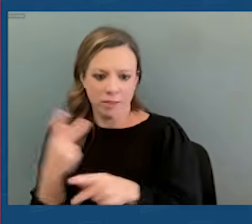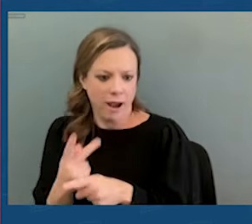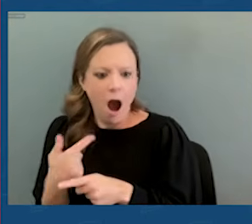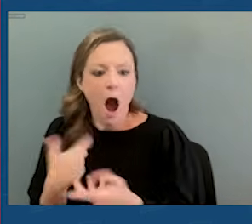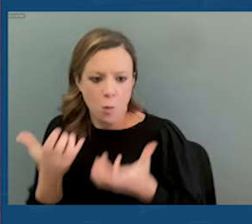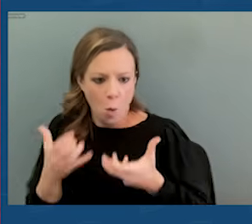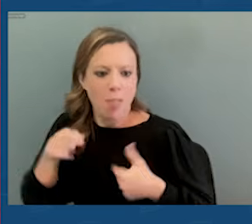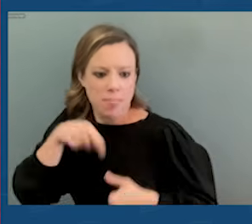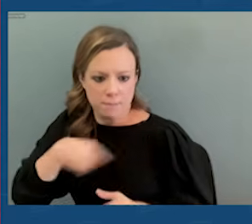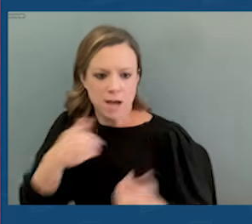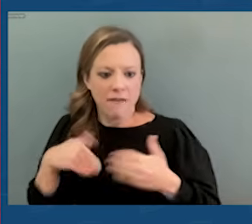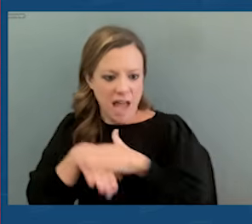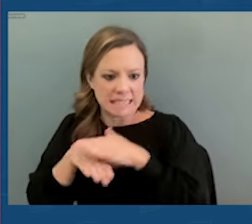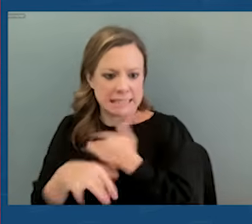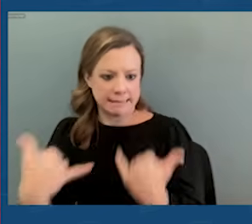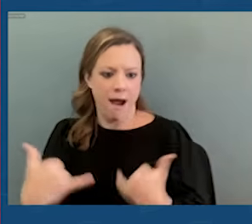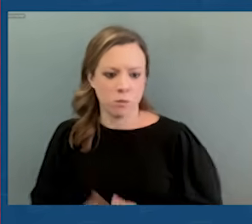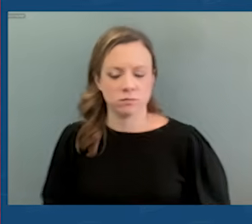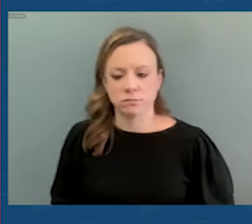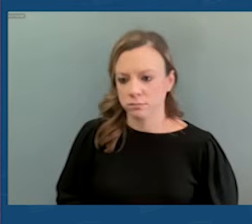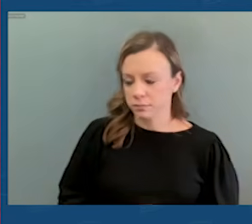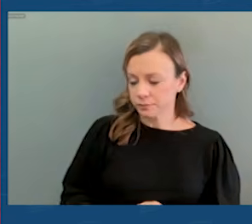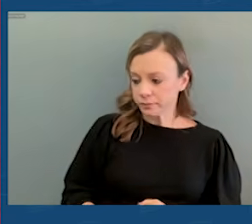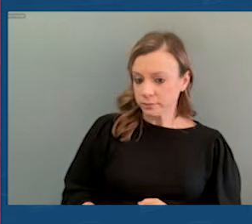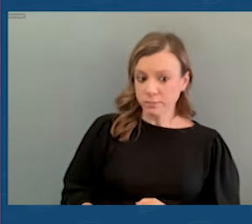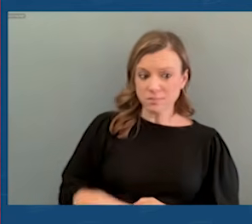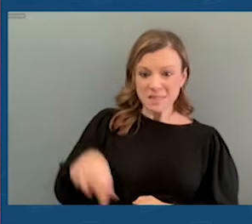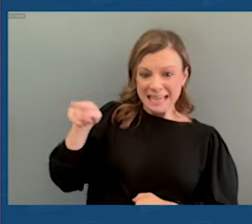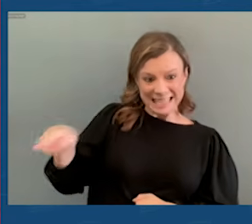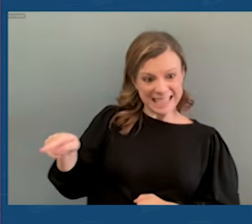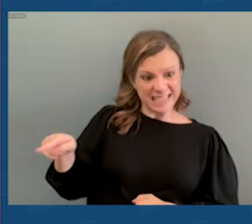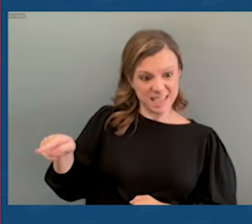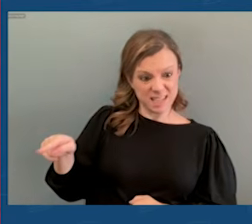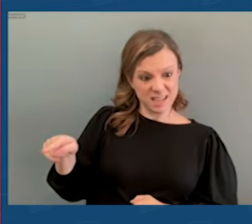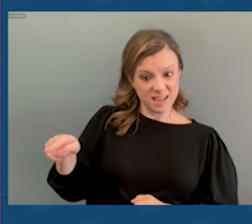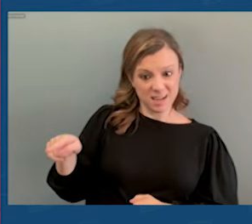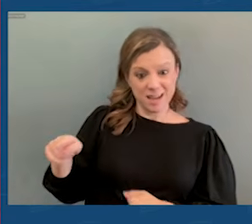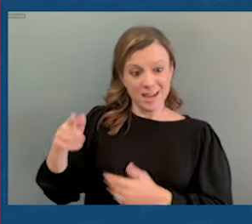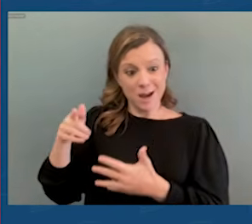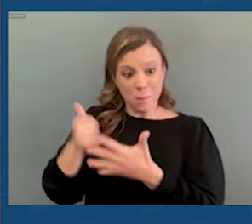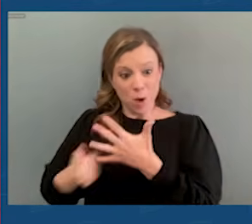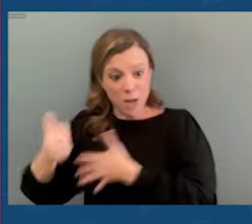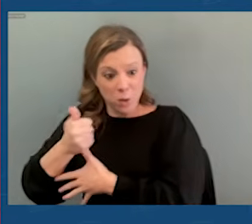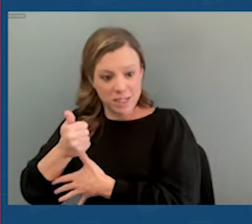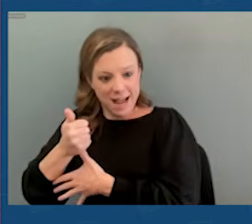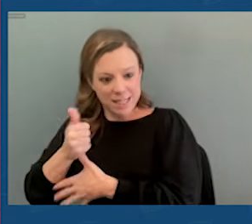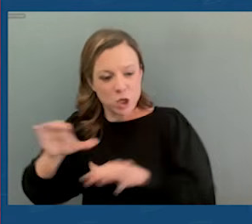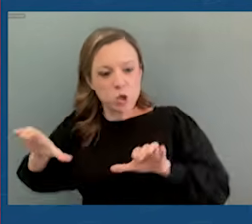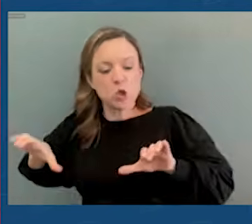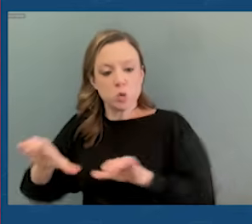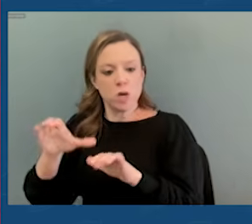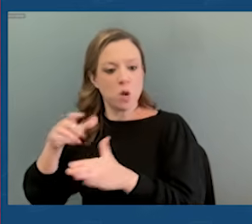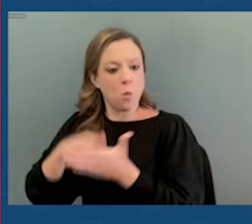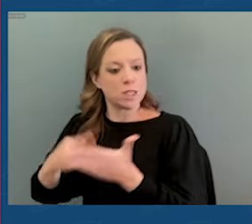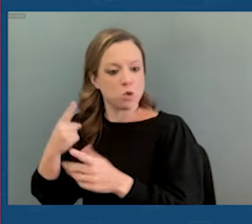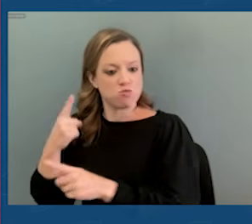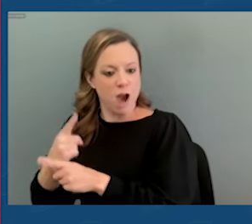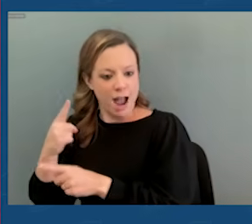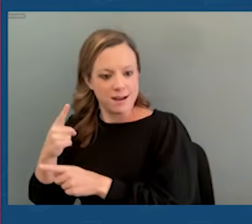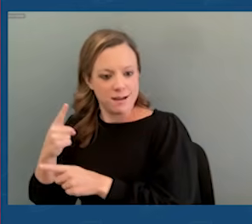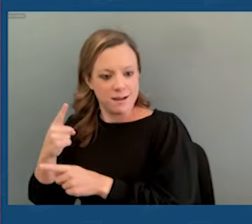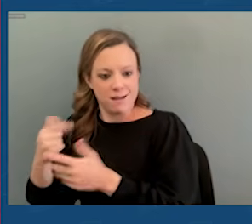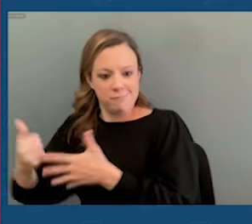this is one of those moments where you put doing what's right over what may be perceived as the political thing to do, and just